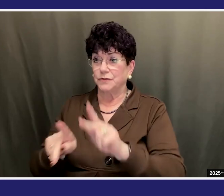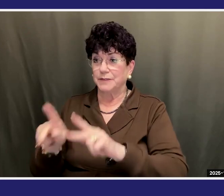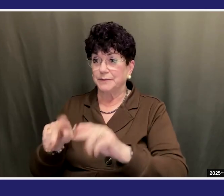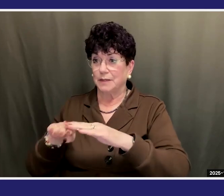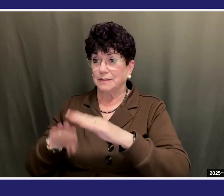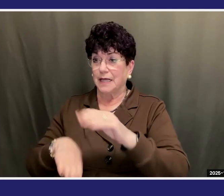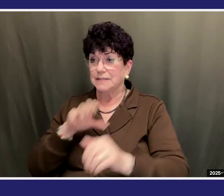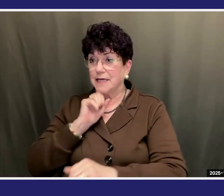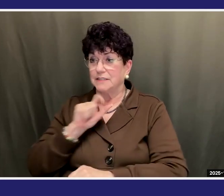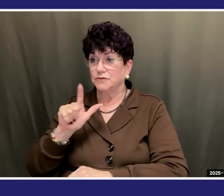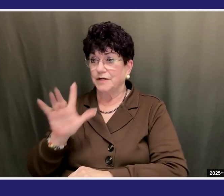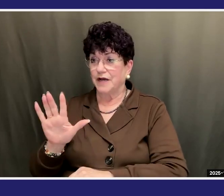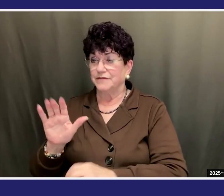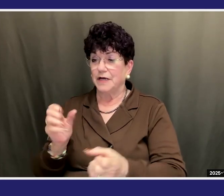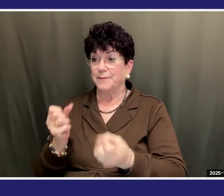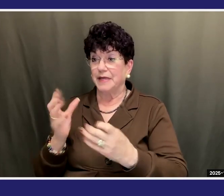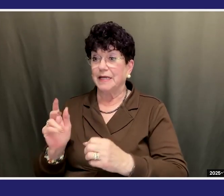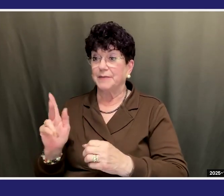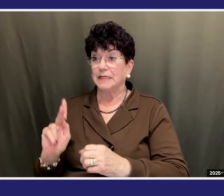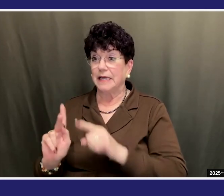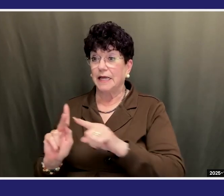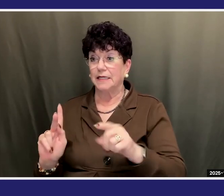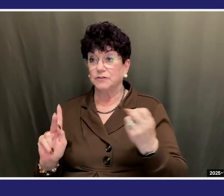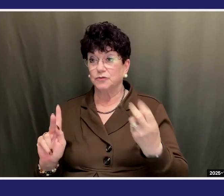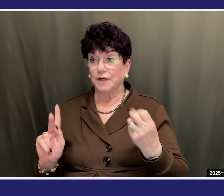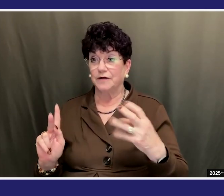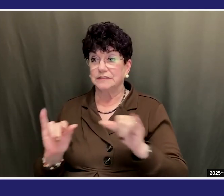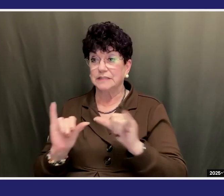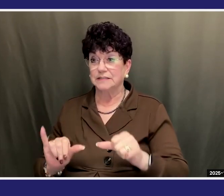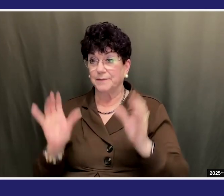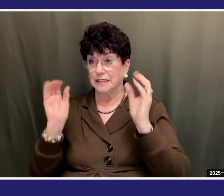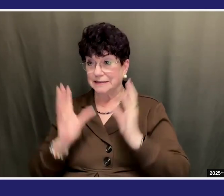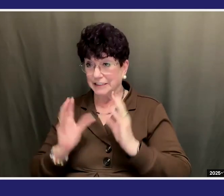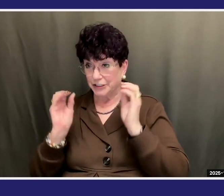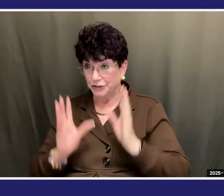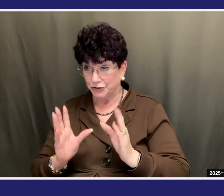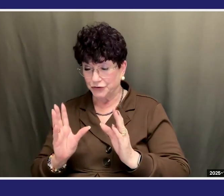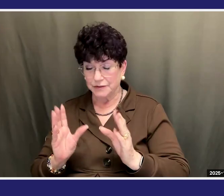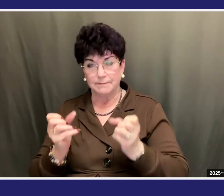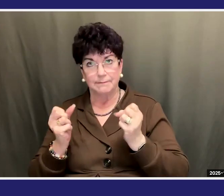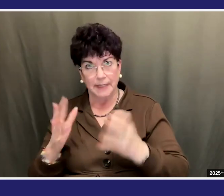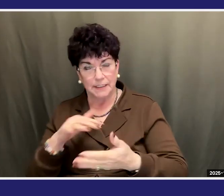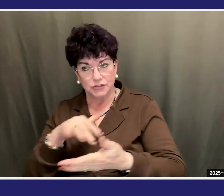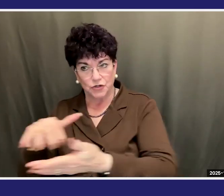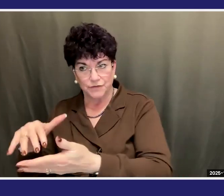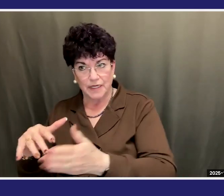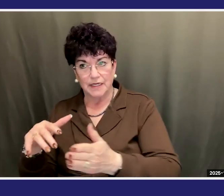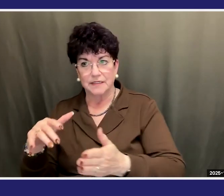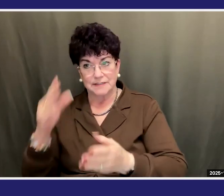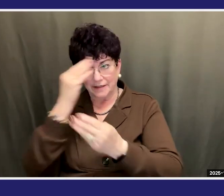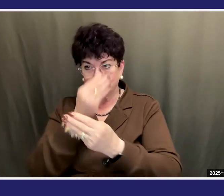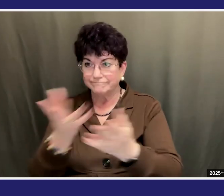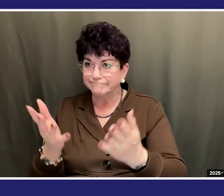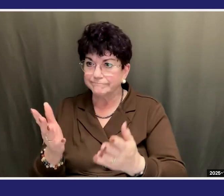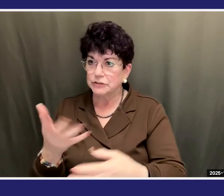25, many of them in our K-12 system. Teachers, it's been noted in many surveys, are trusted messengers and in